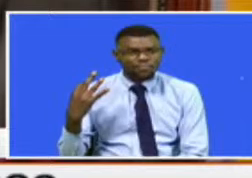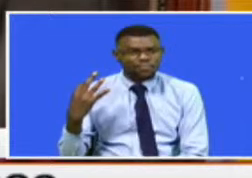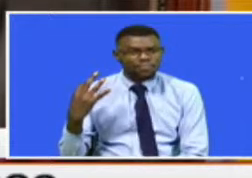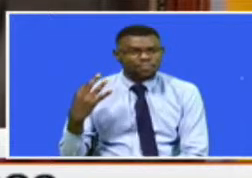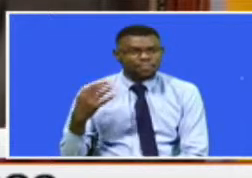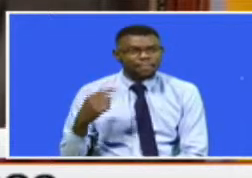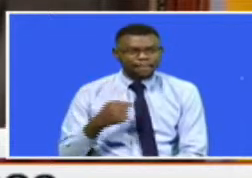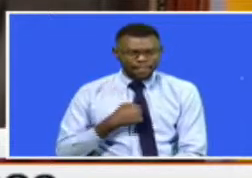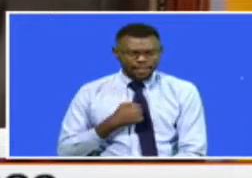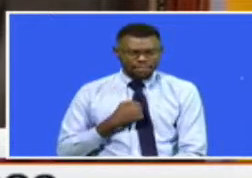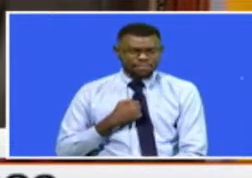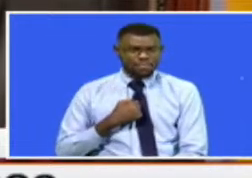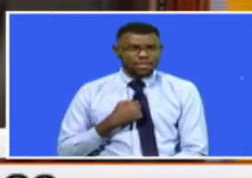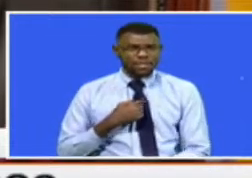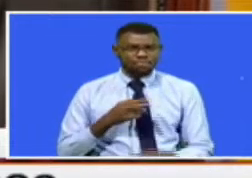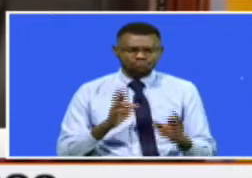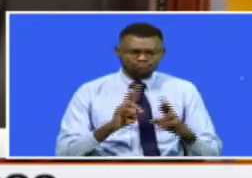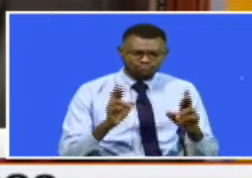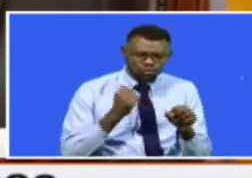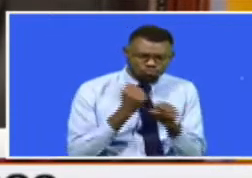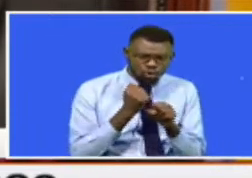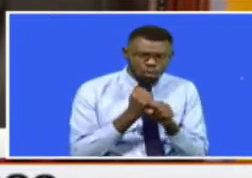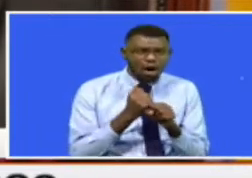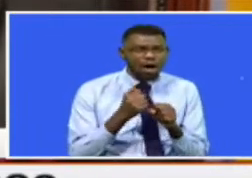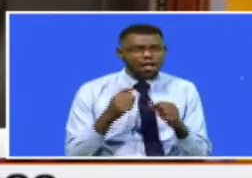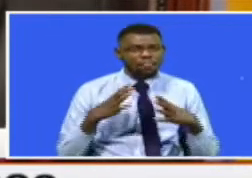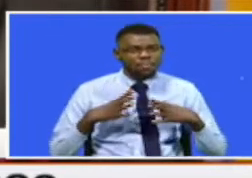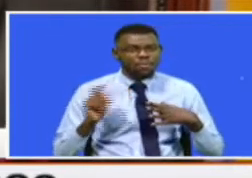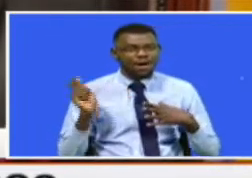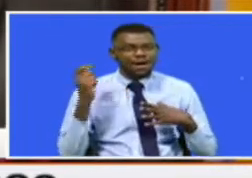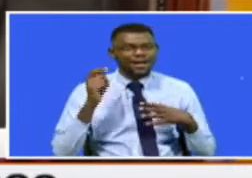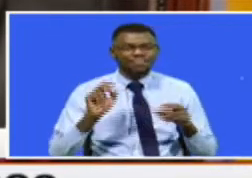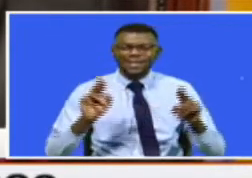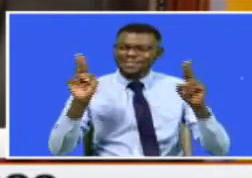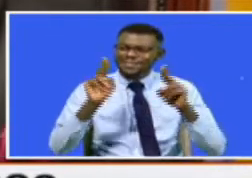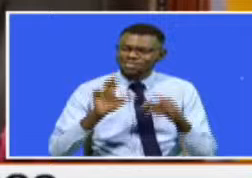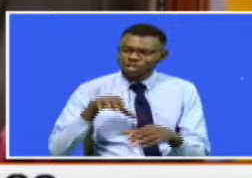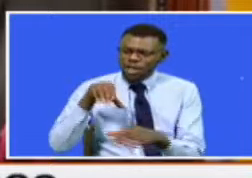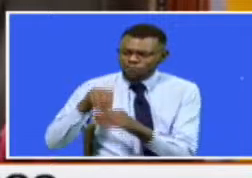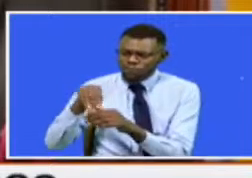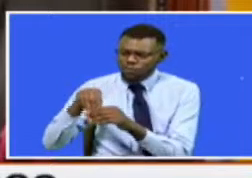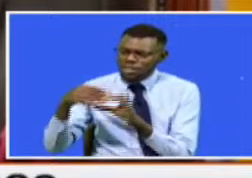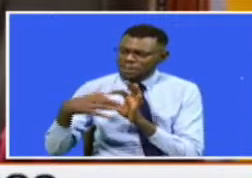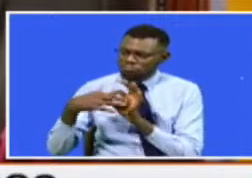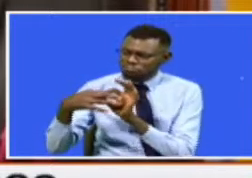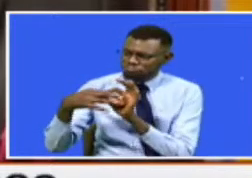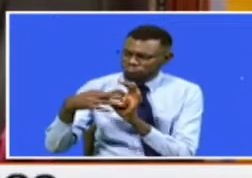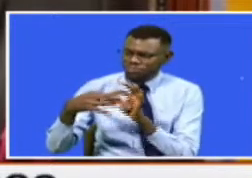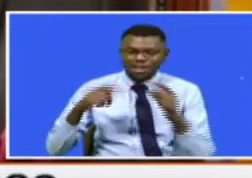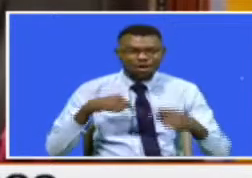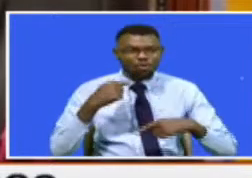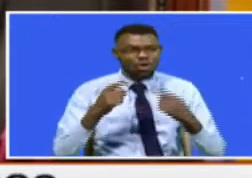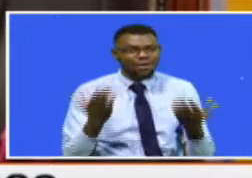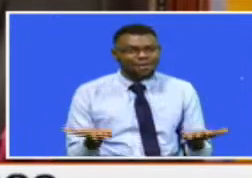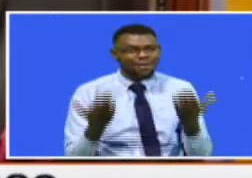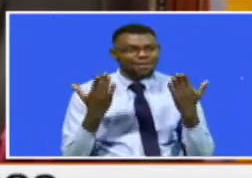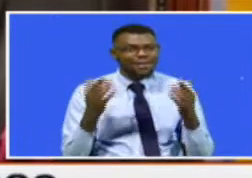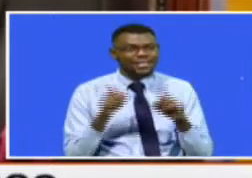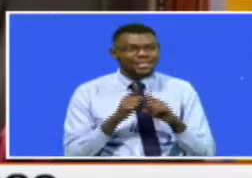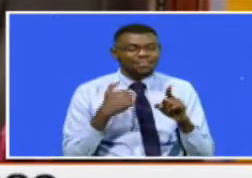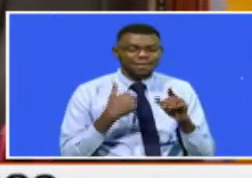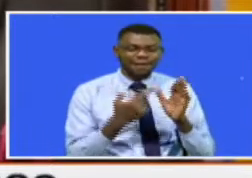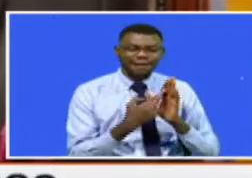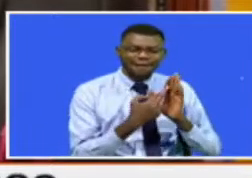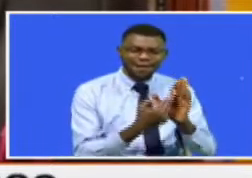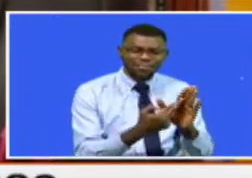find me abroad working to keep Kenya's international investment ties alive. I will be representing